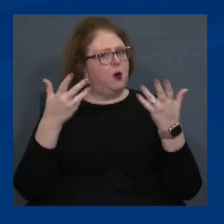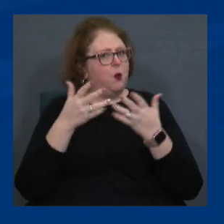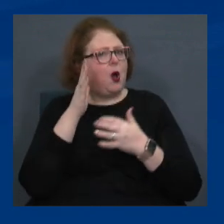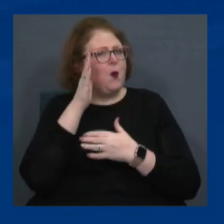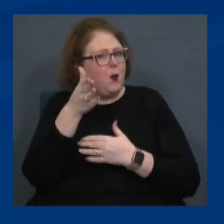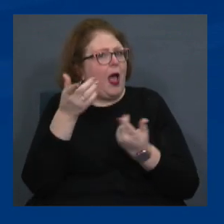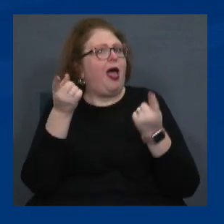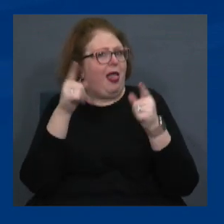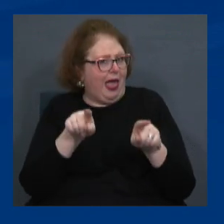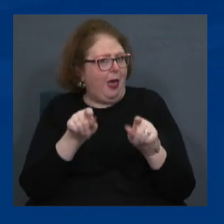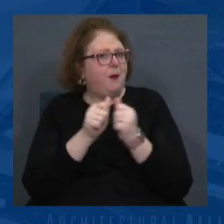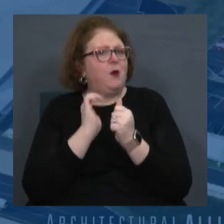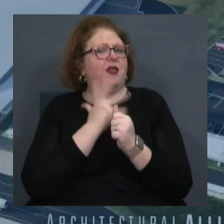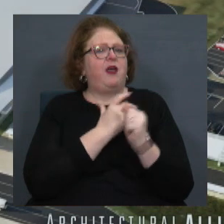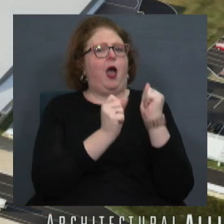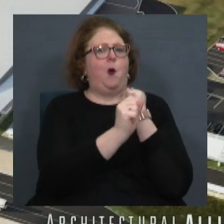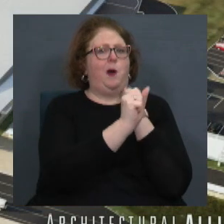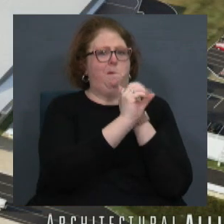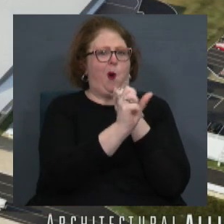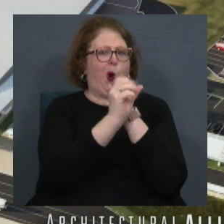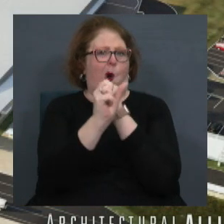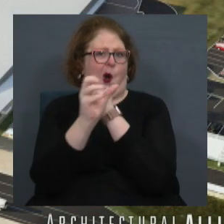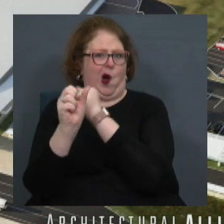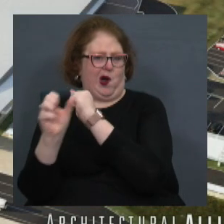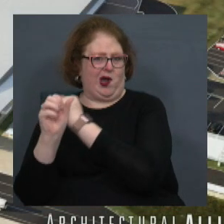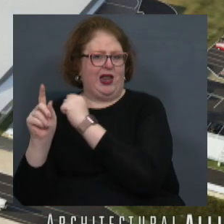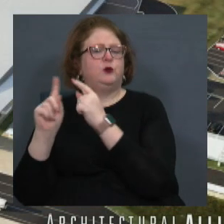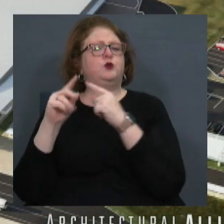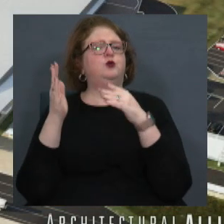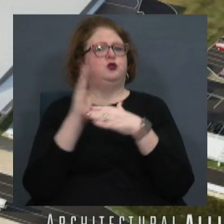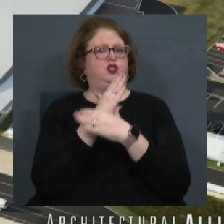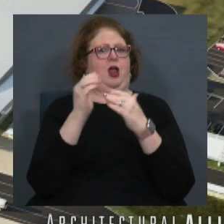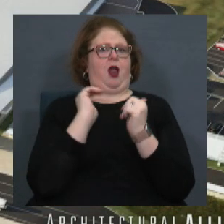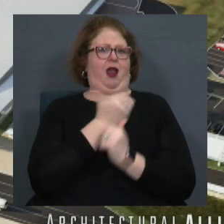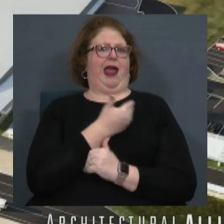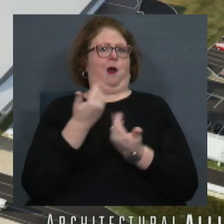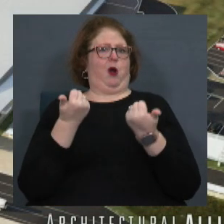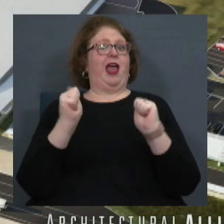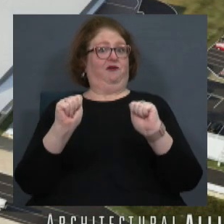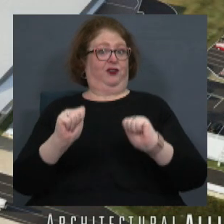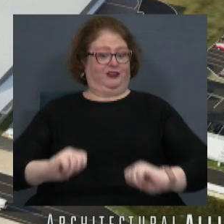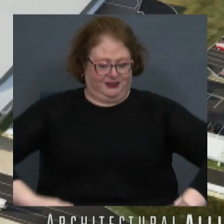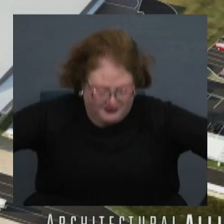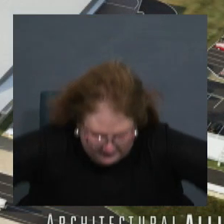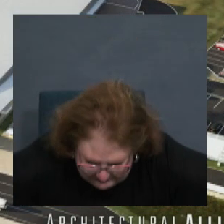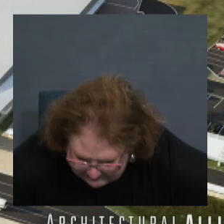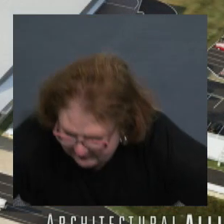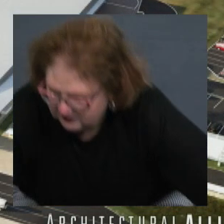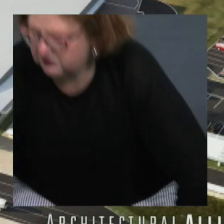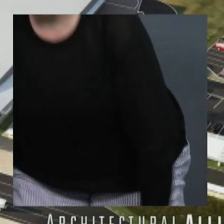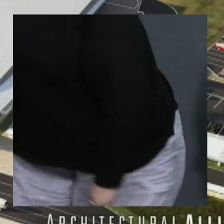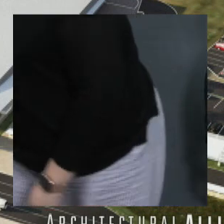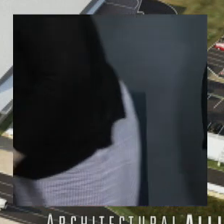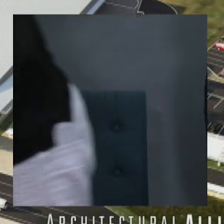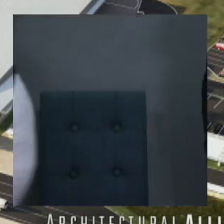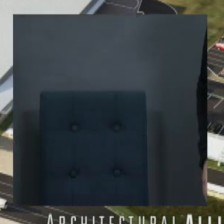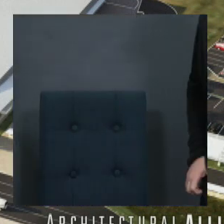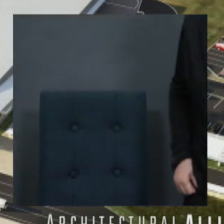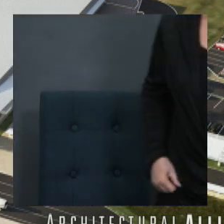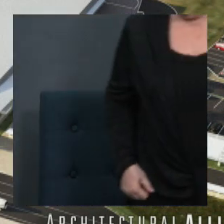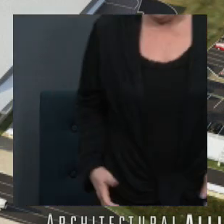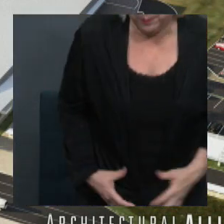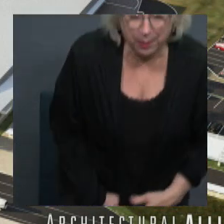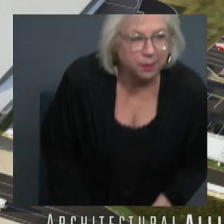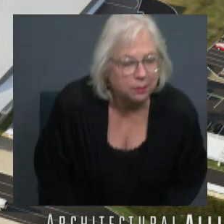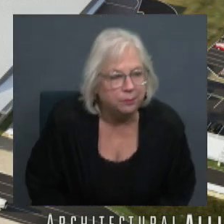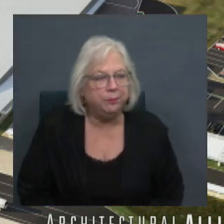marketing efforts to better share what we're doing at the airport. The next slide is a